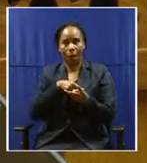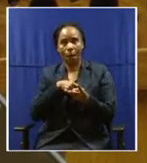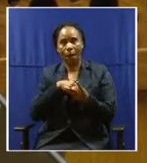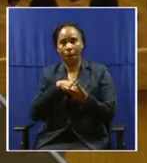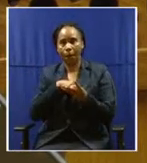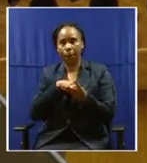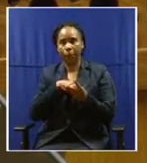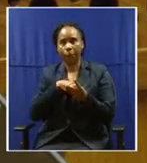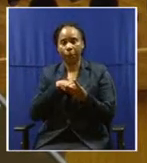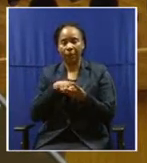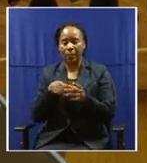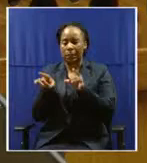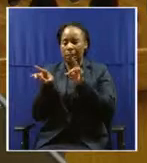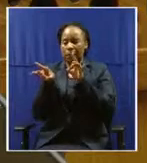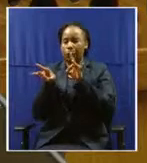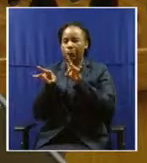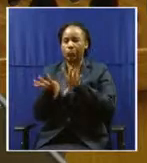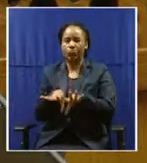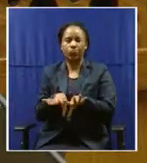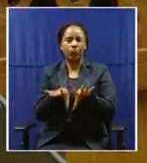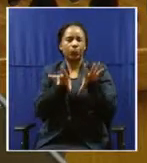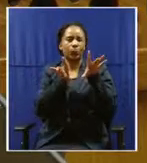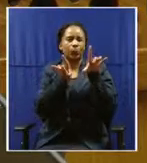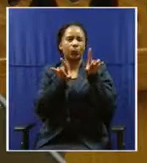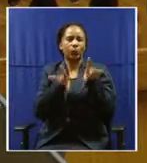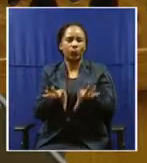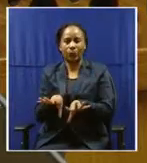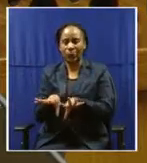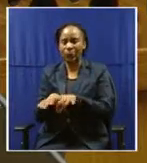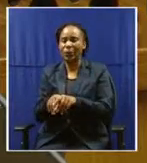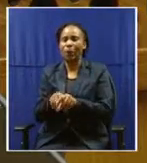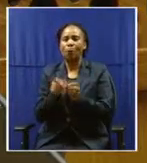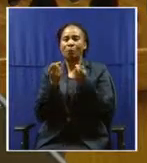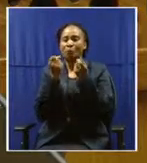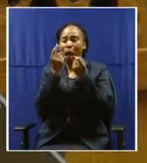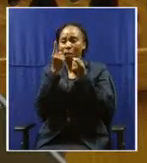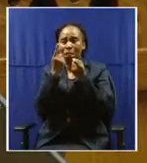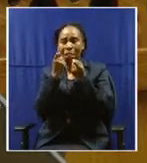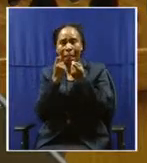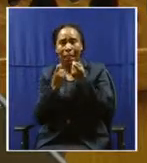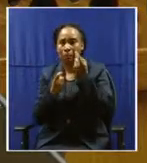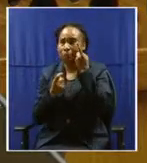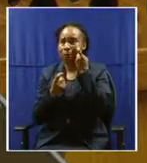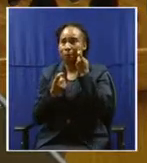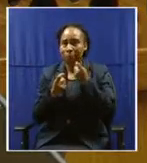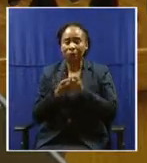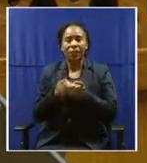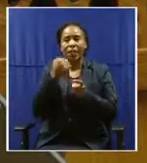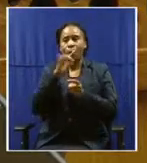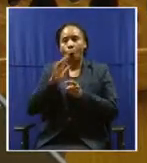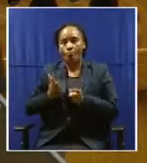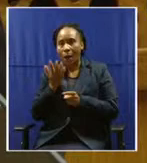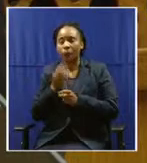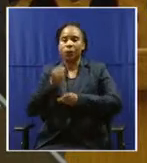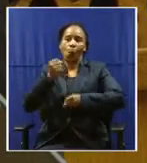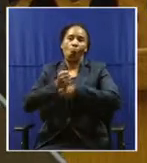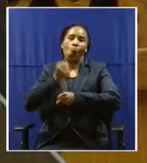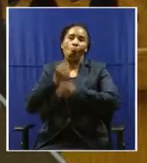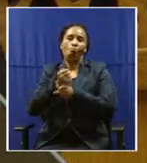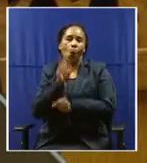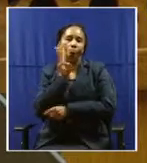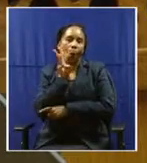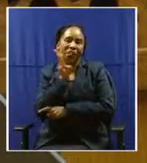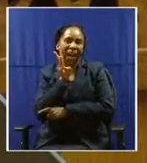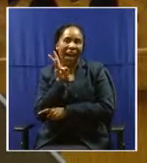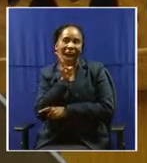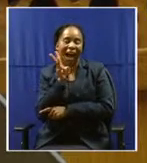are struggling. They cry out for water on an ongoing basis. Now, establishing a water